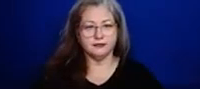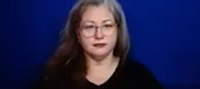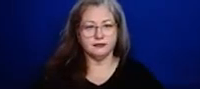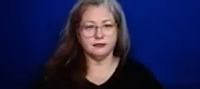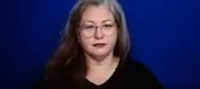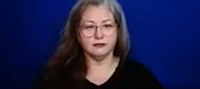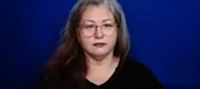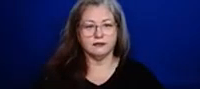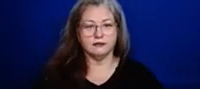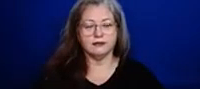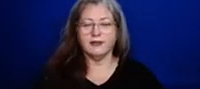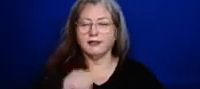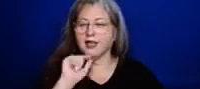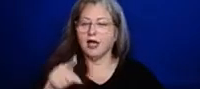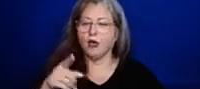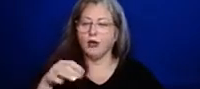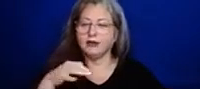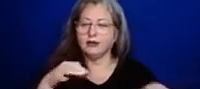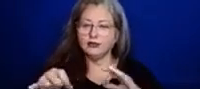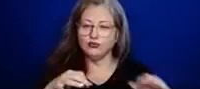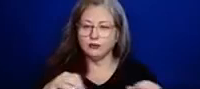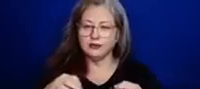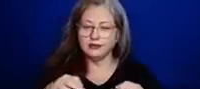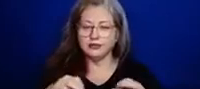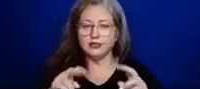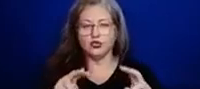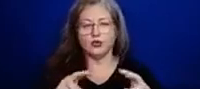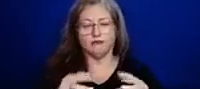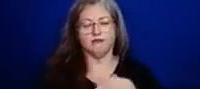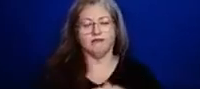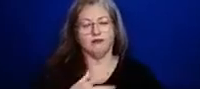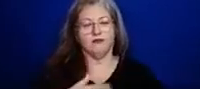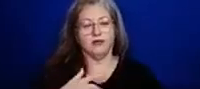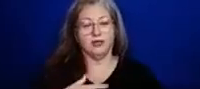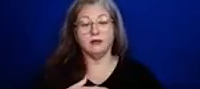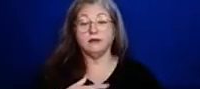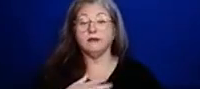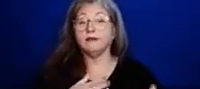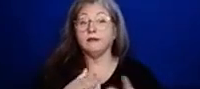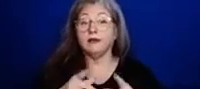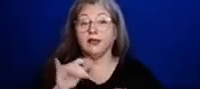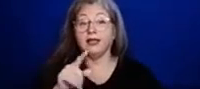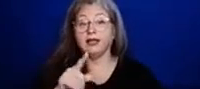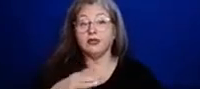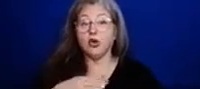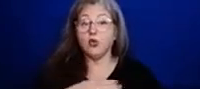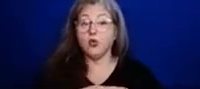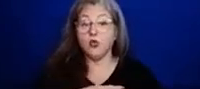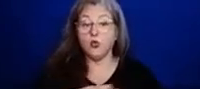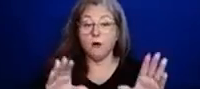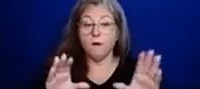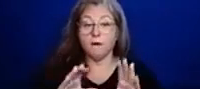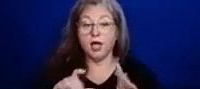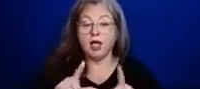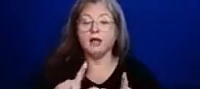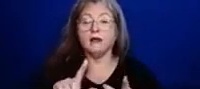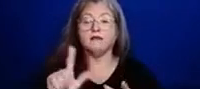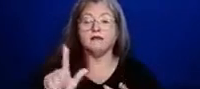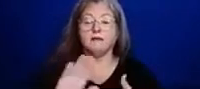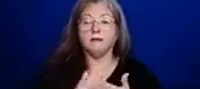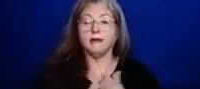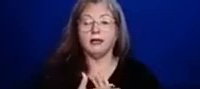Wow. Rather than description. Mm-hmm. And this also is a woodblock that